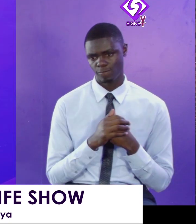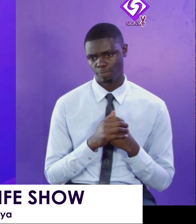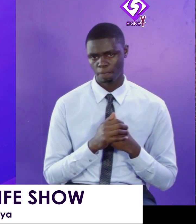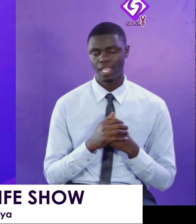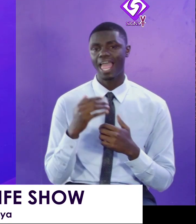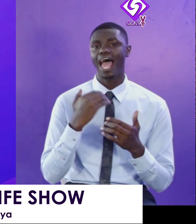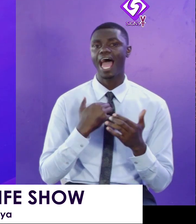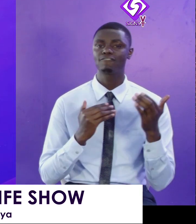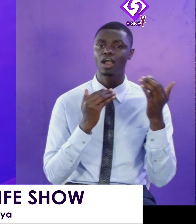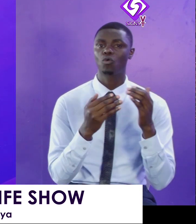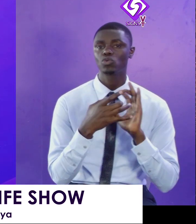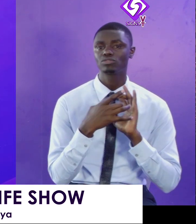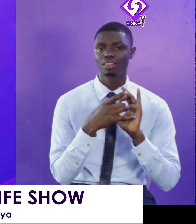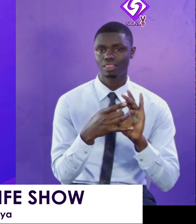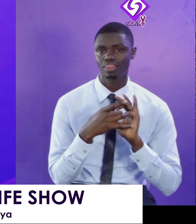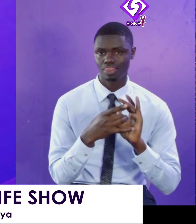a close relationship